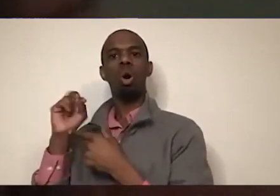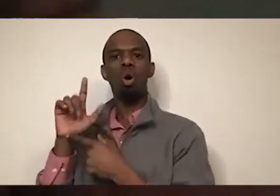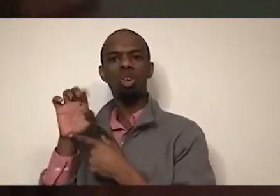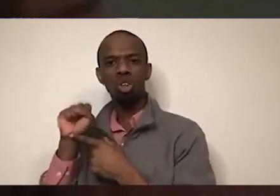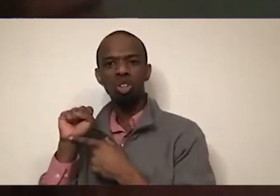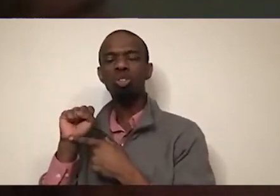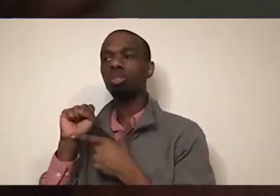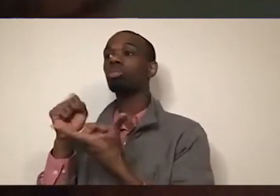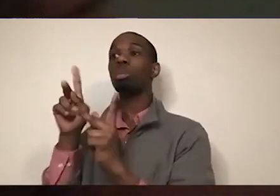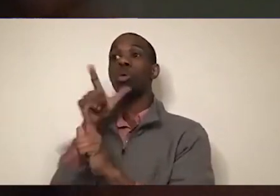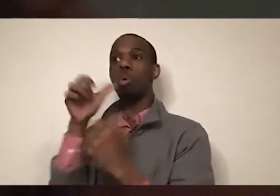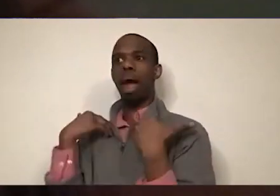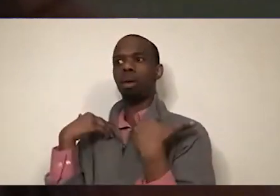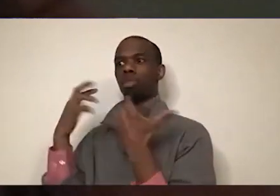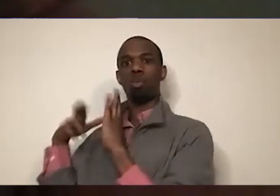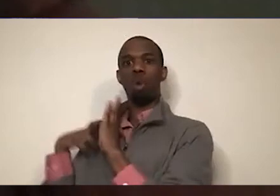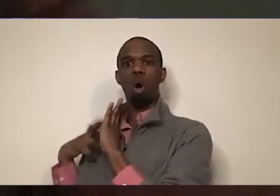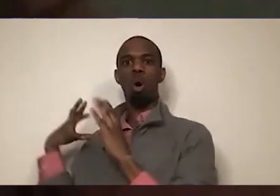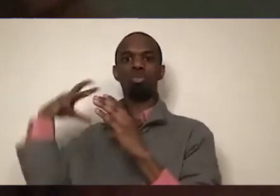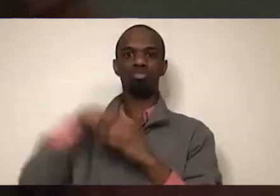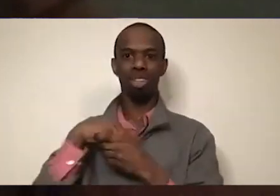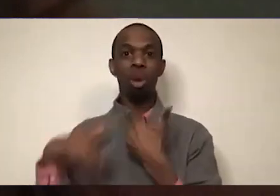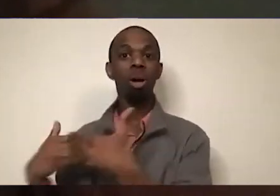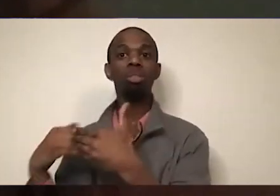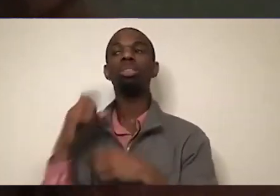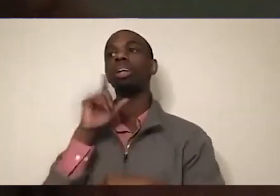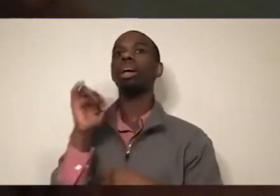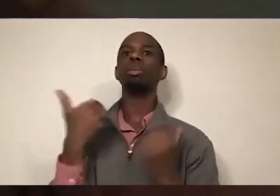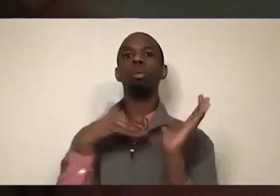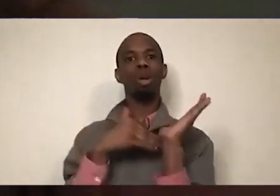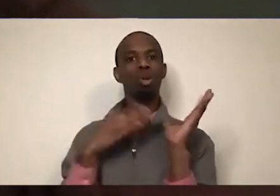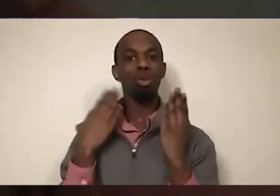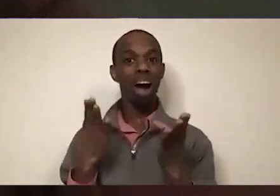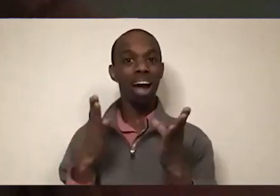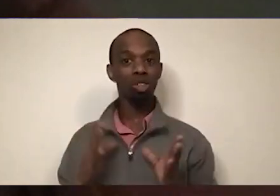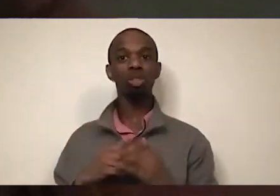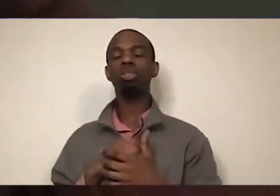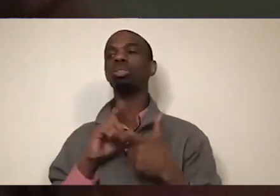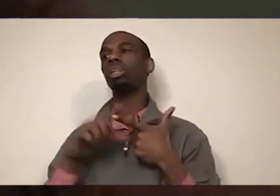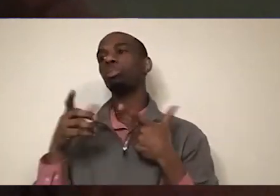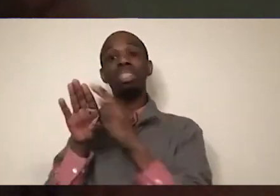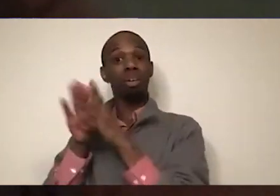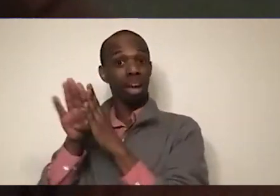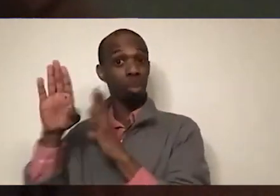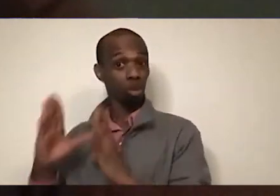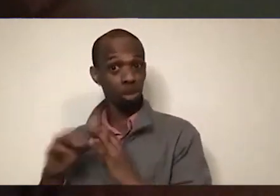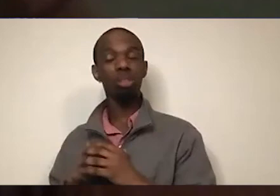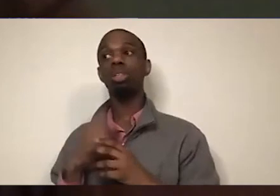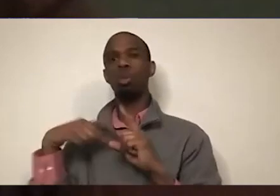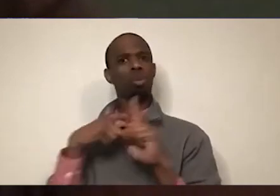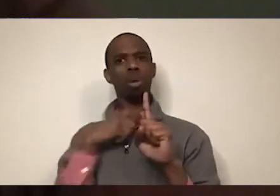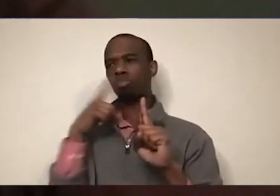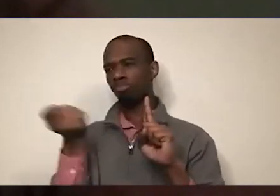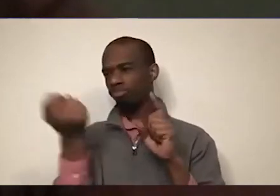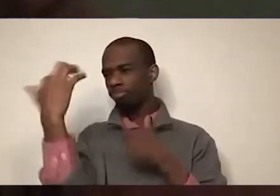we partner with a developer, we put them through hell to vet them in terms of their position on gentrification, et